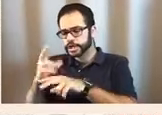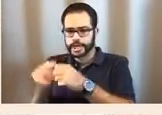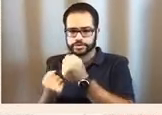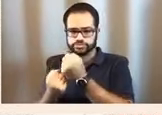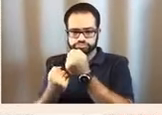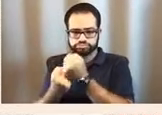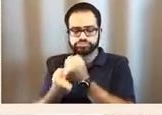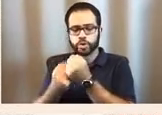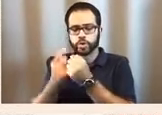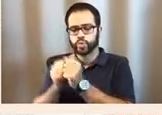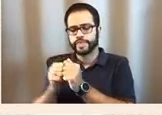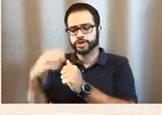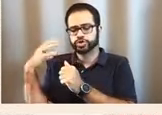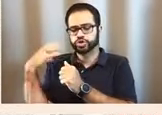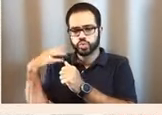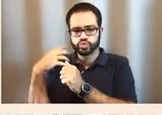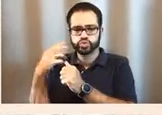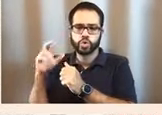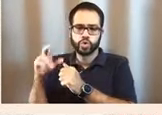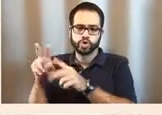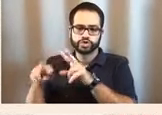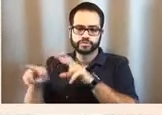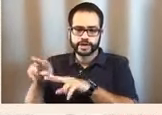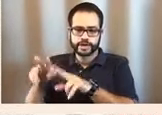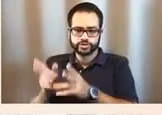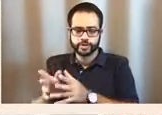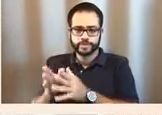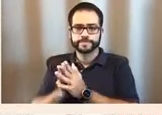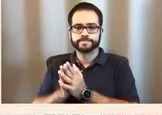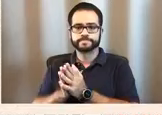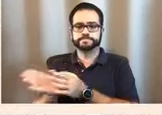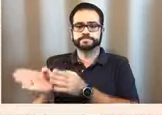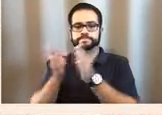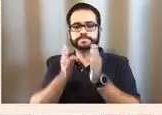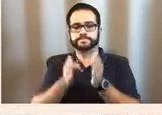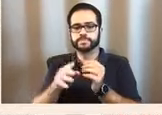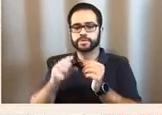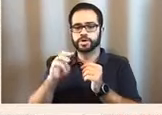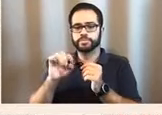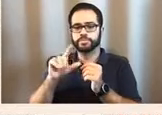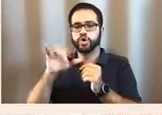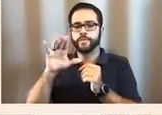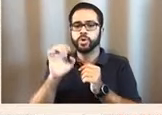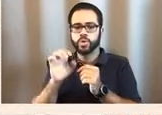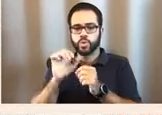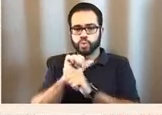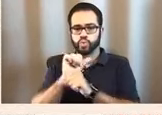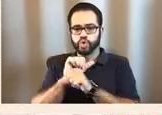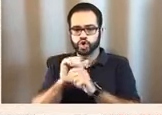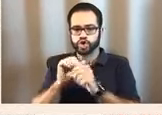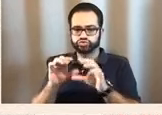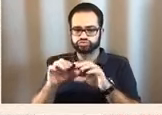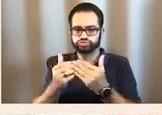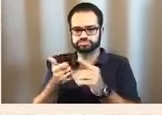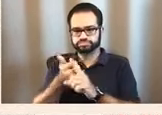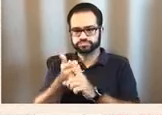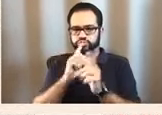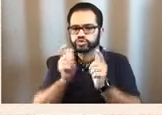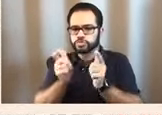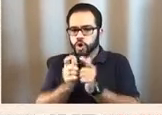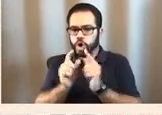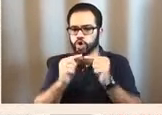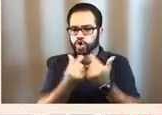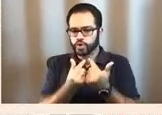supervisor. Next is a mobile work crew, which is a small group model that works as a distinct unit